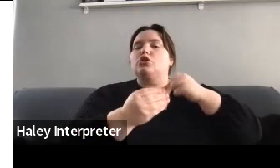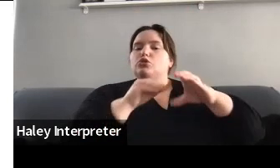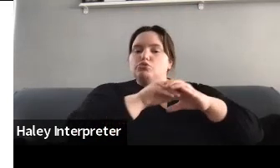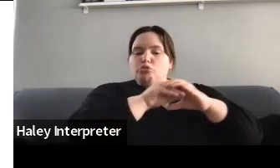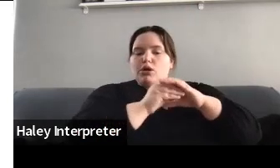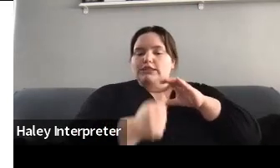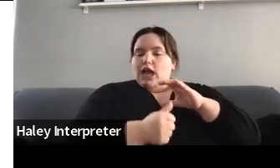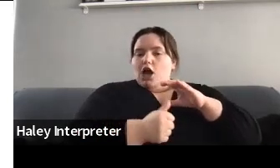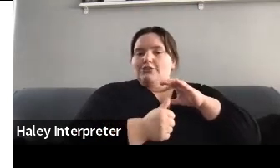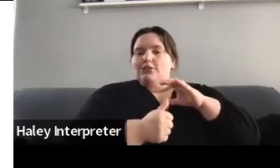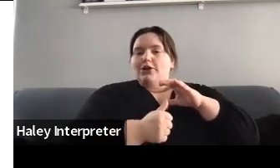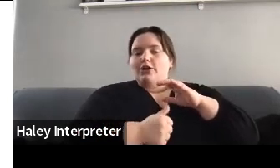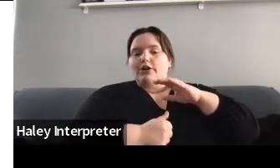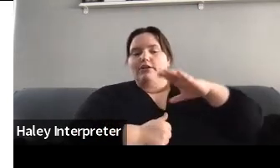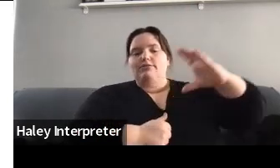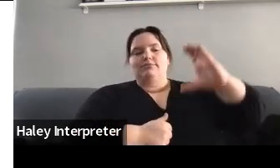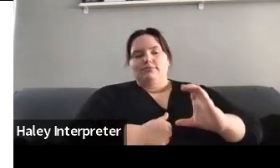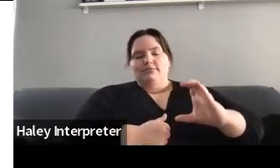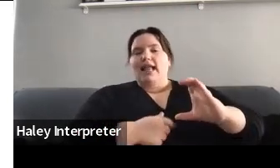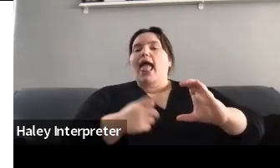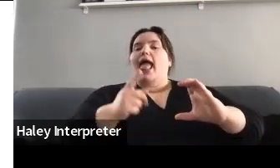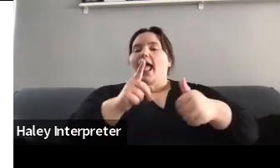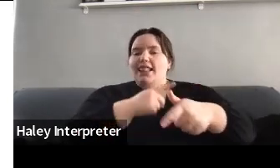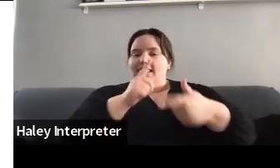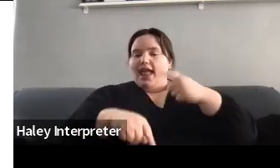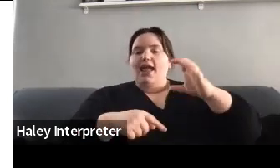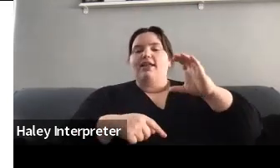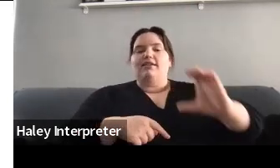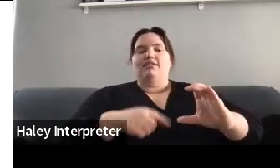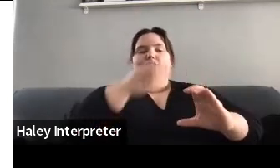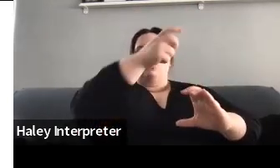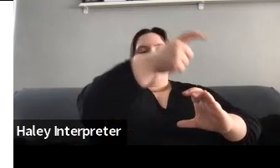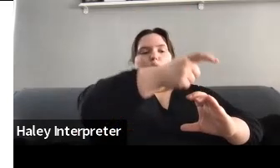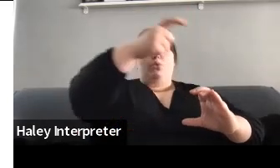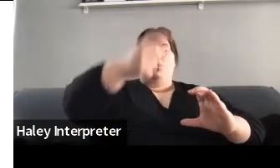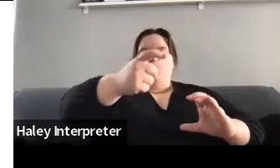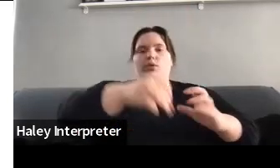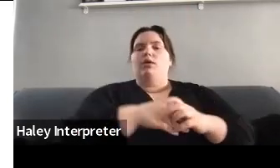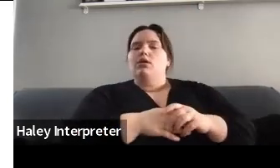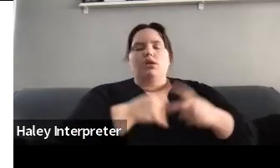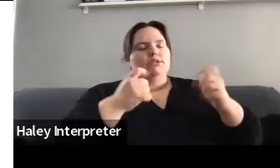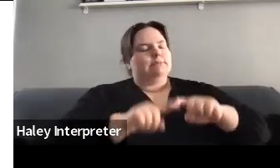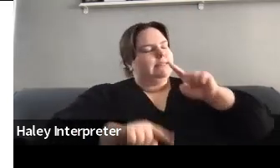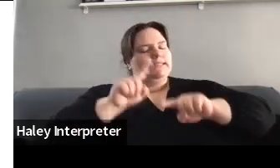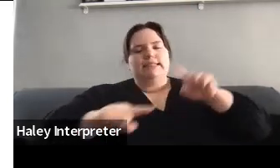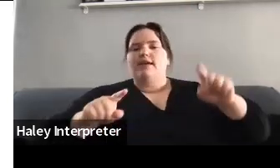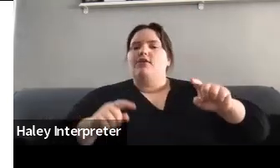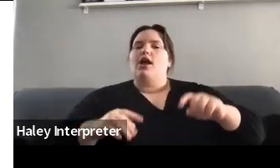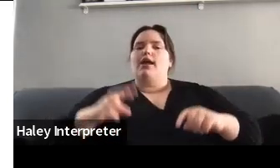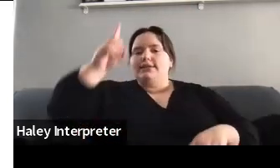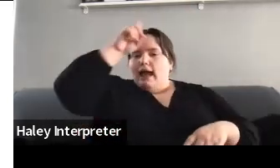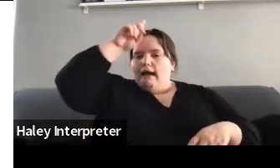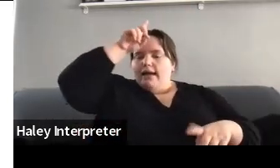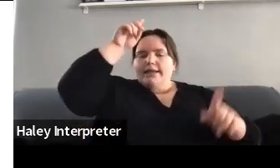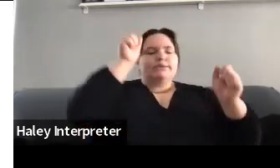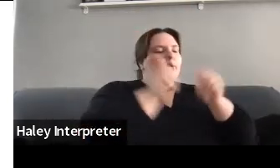the lid for the container. You can get these in all sorts of different heights with storage, without